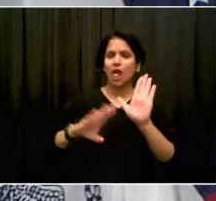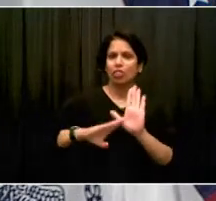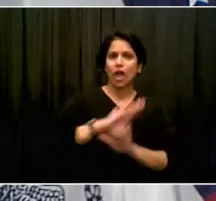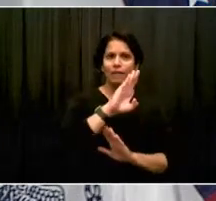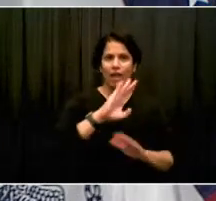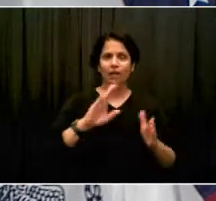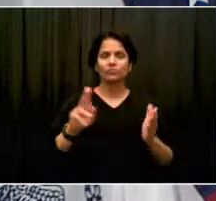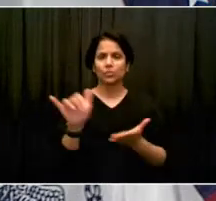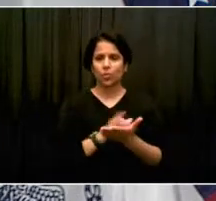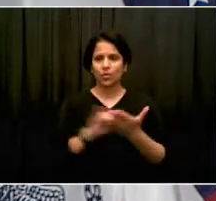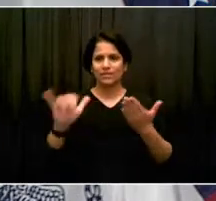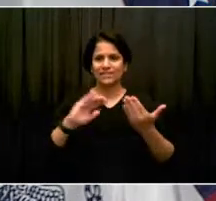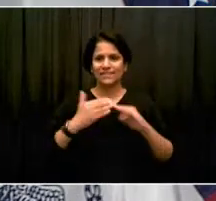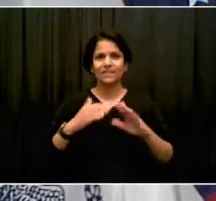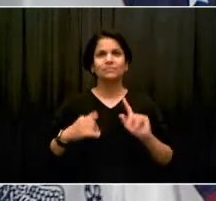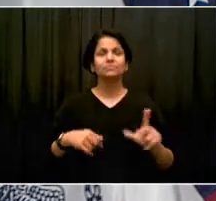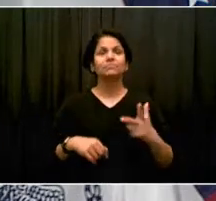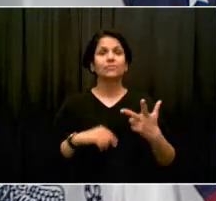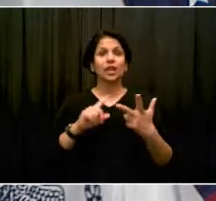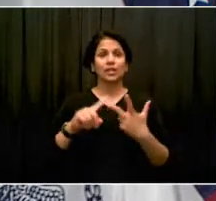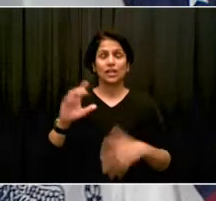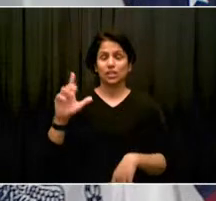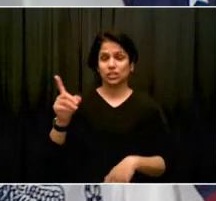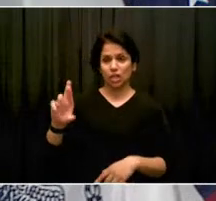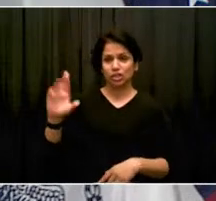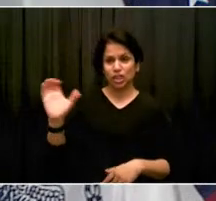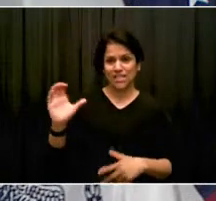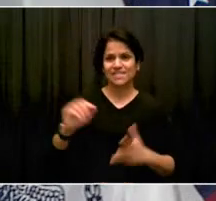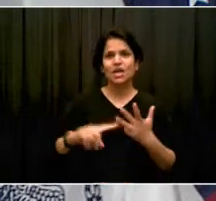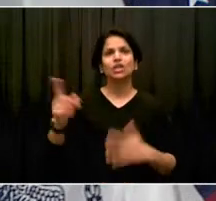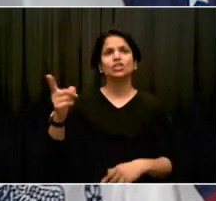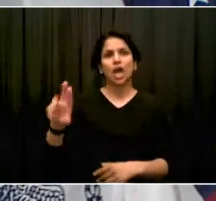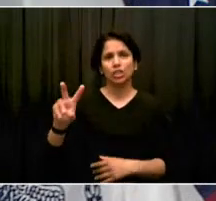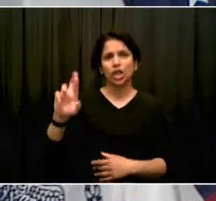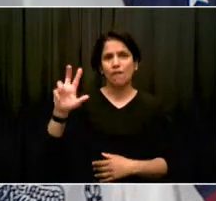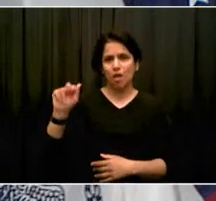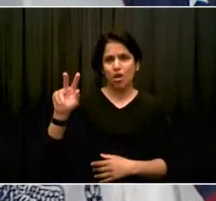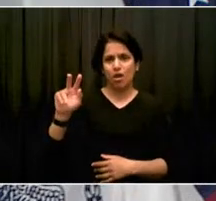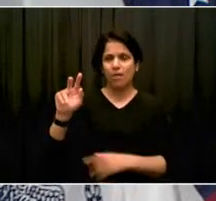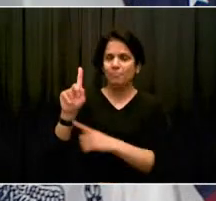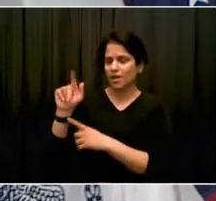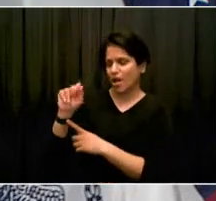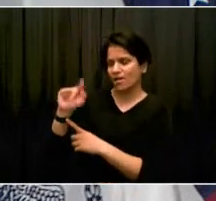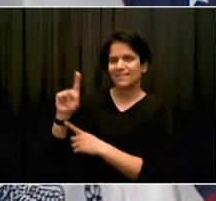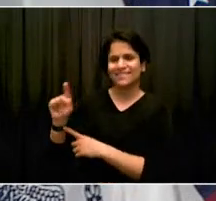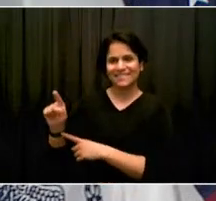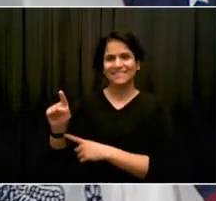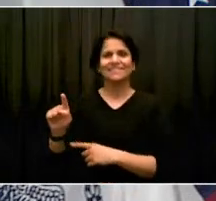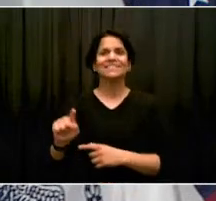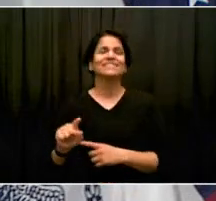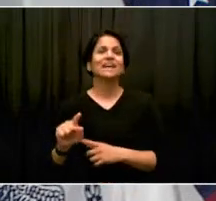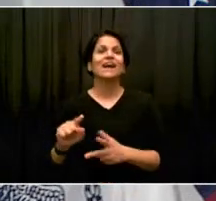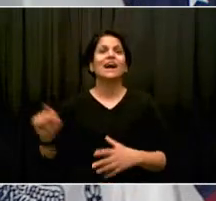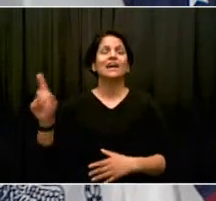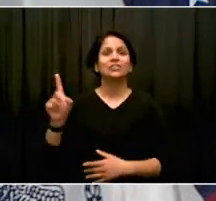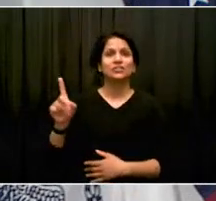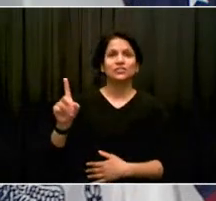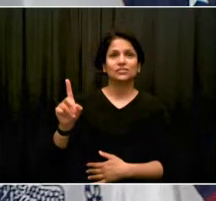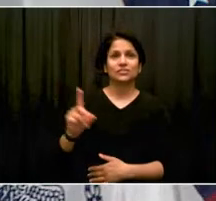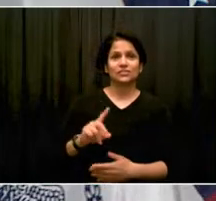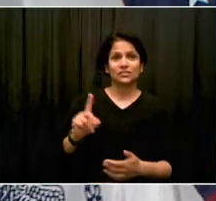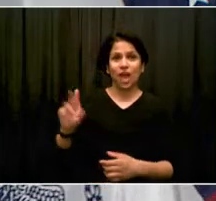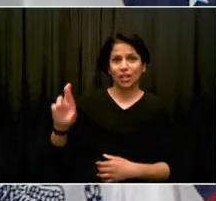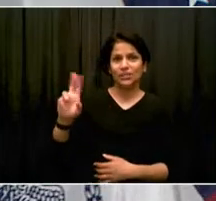Commissioner of Health, Dr. Mitch Katz, President and CEO of Health and Hospitals, and Dr. Jay